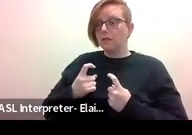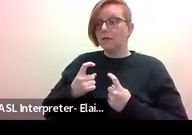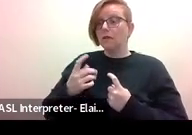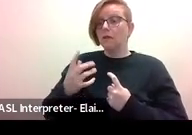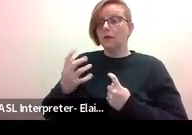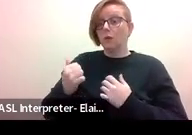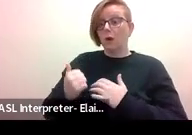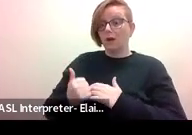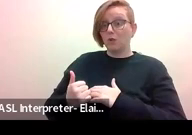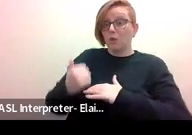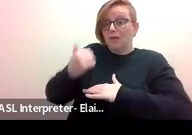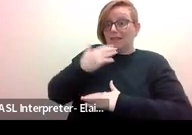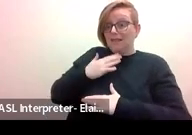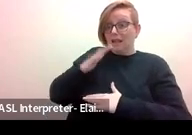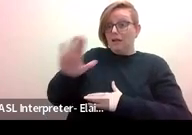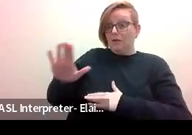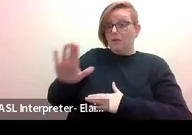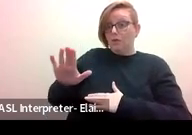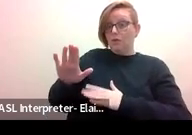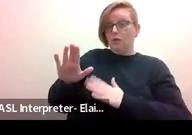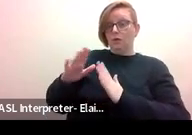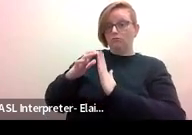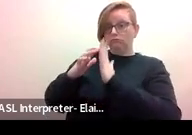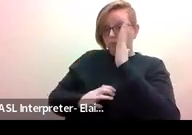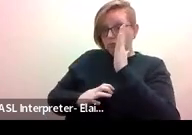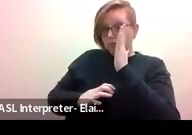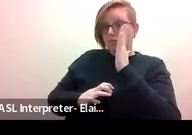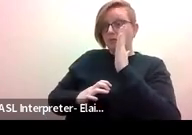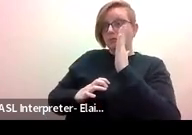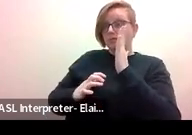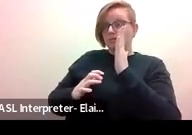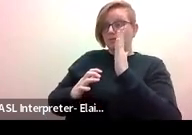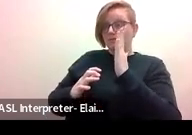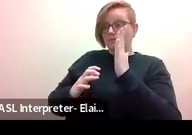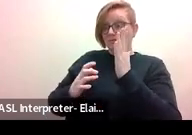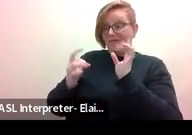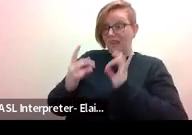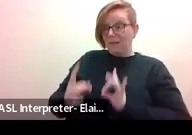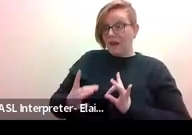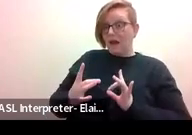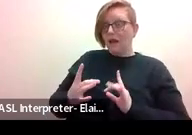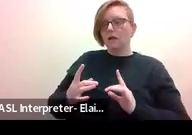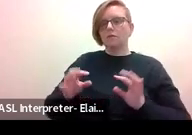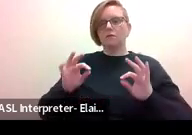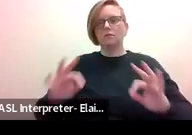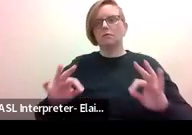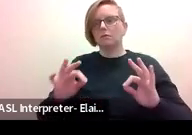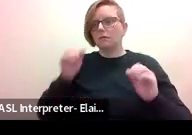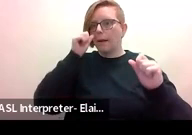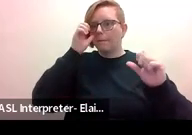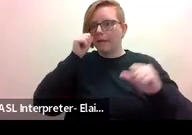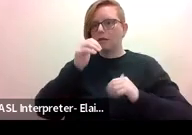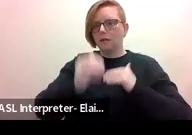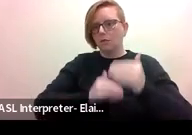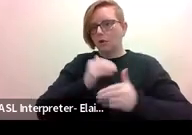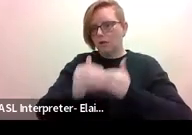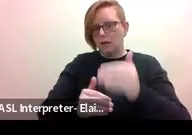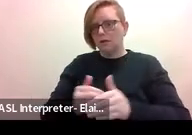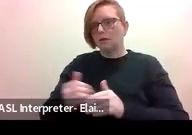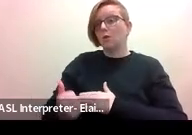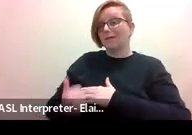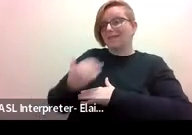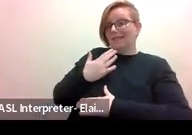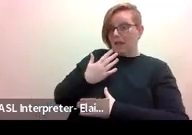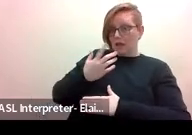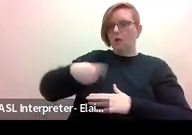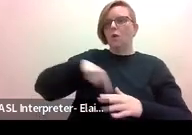to us for feedback, we love that. We are having more and more people do that, and it's wonderful. We only would ask that